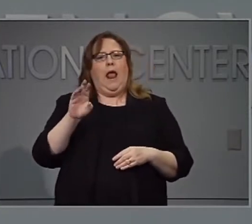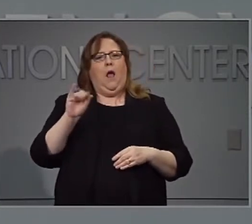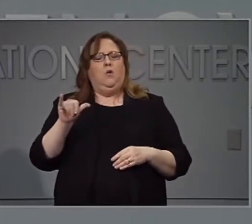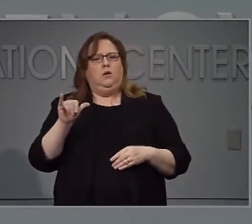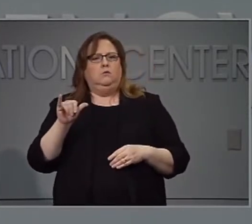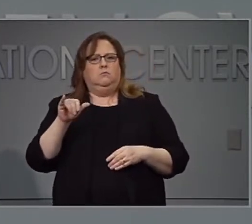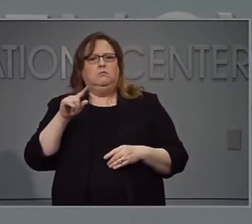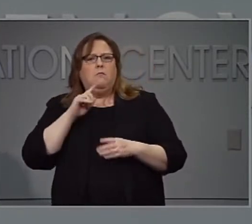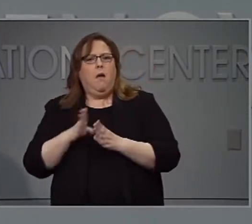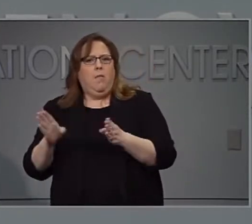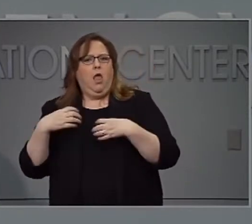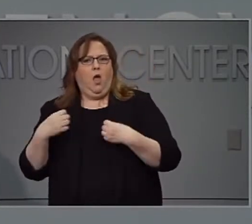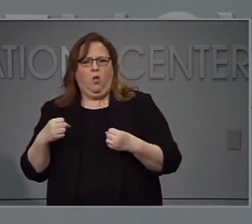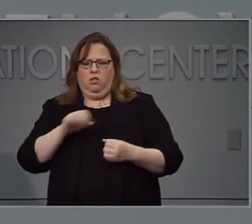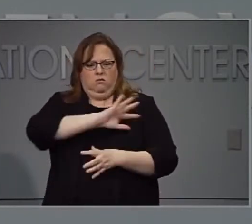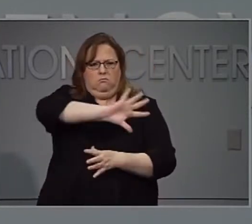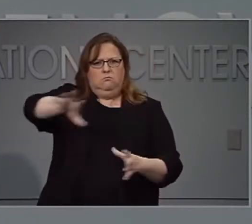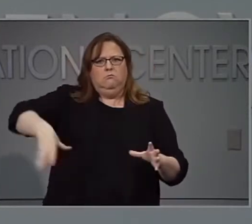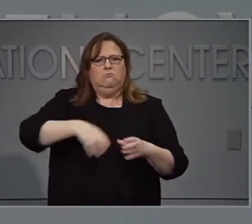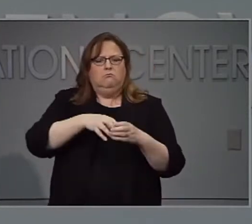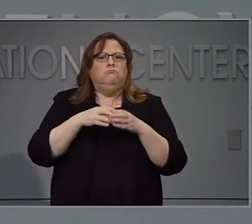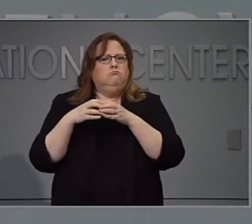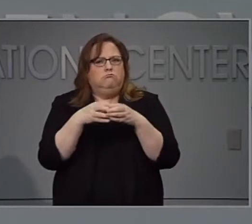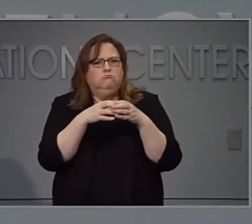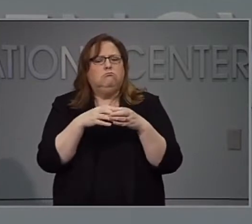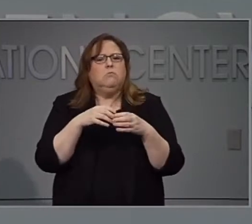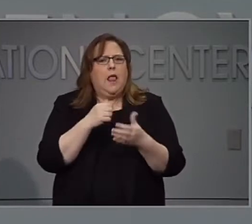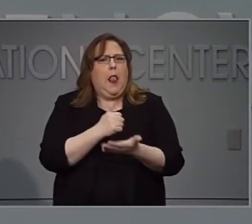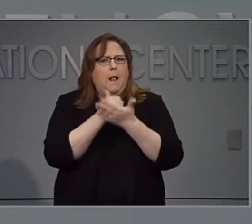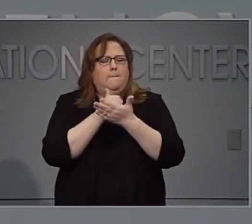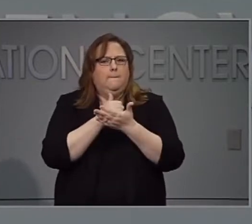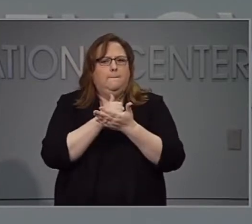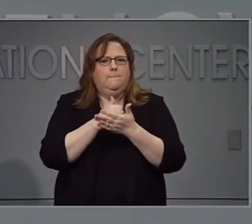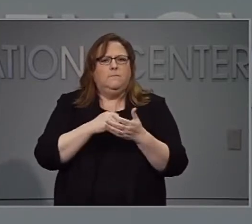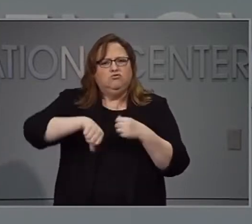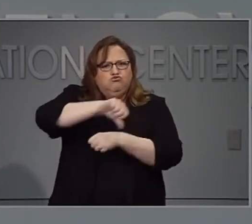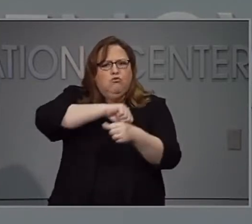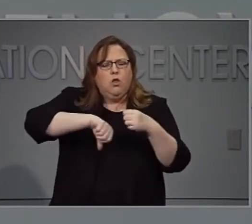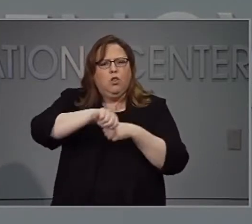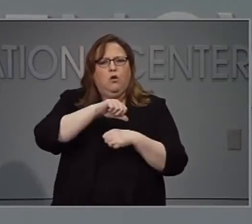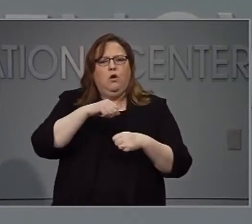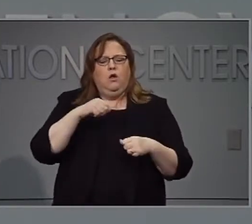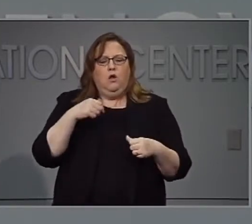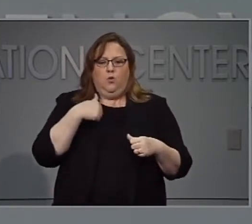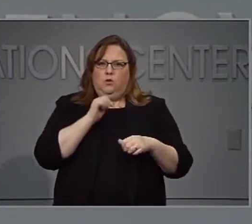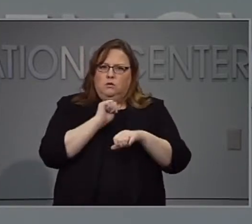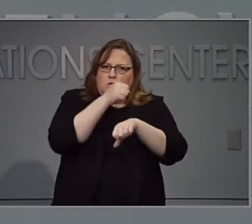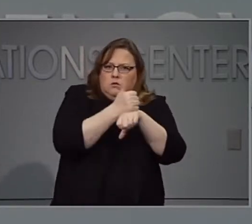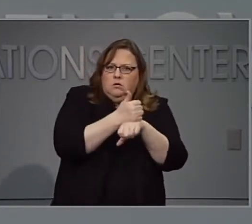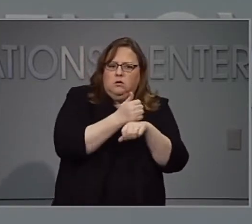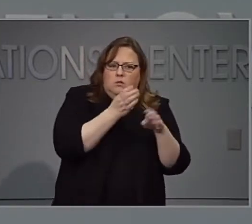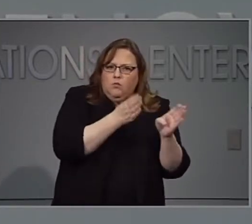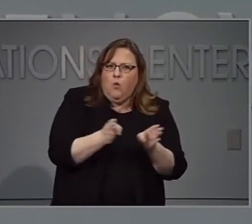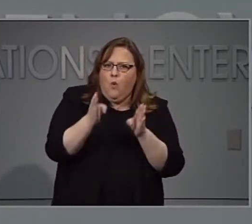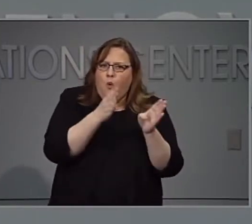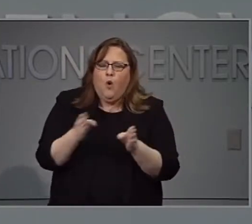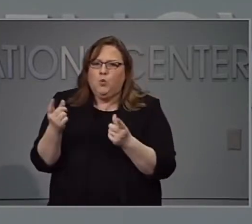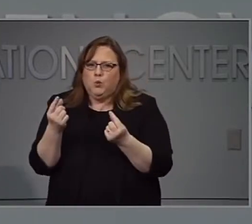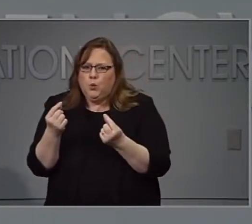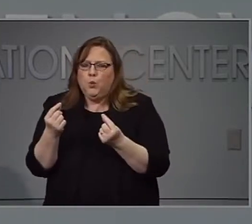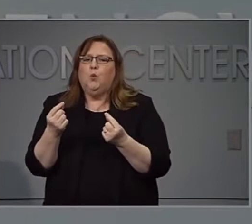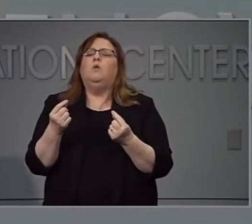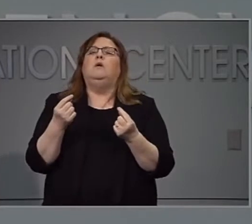medical protocols in place to handle this, and it is better for us to know up front what we are facing so we can do what